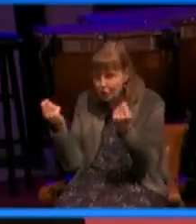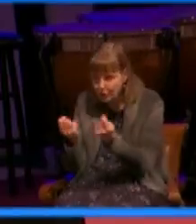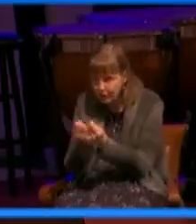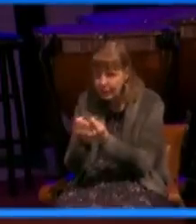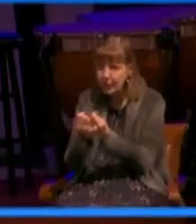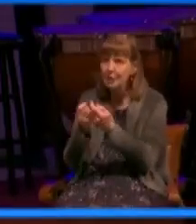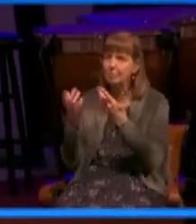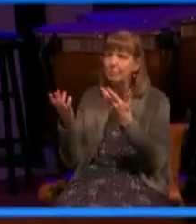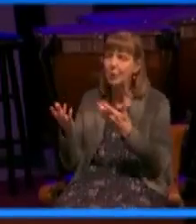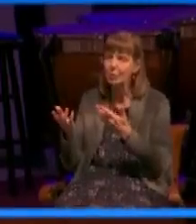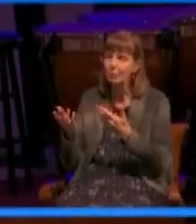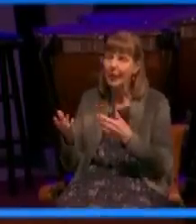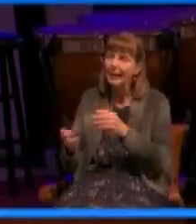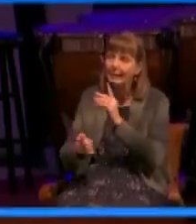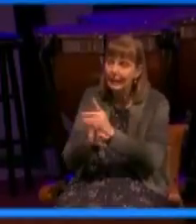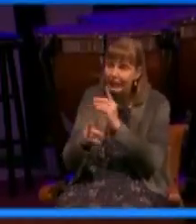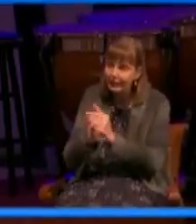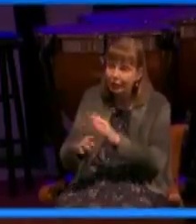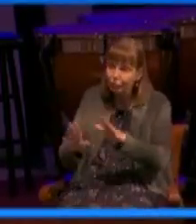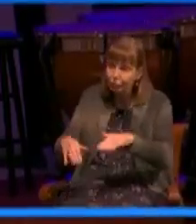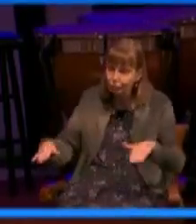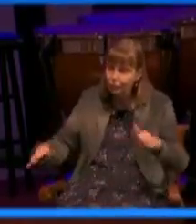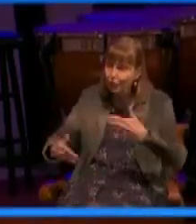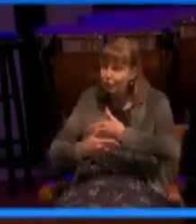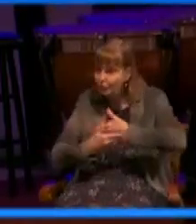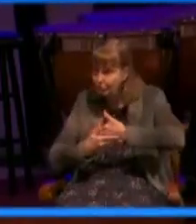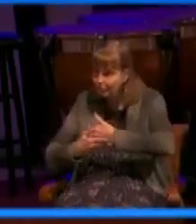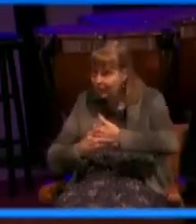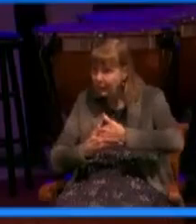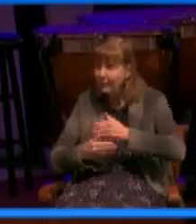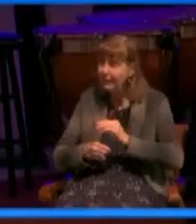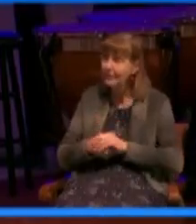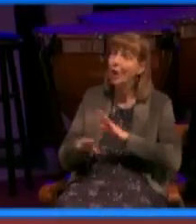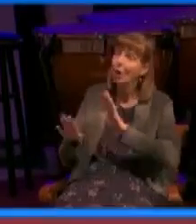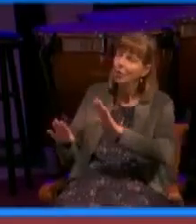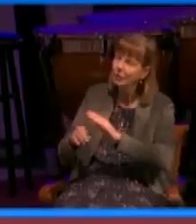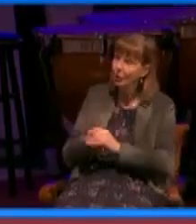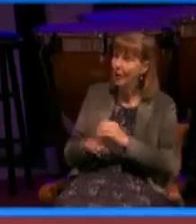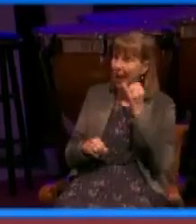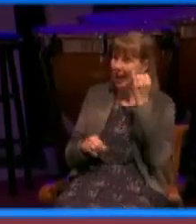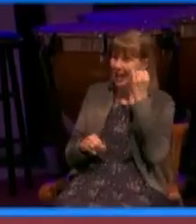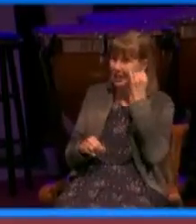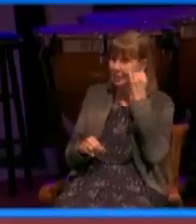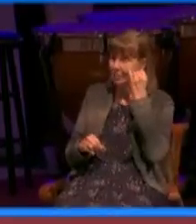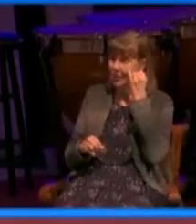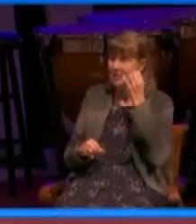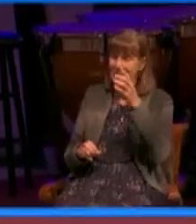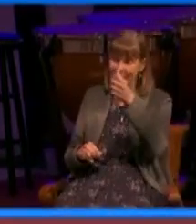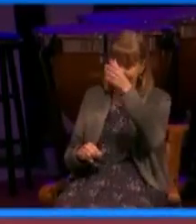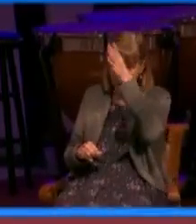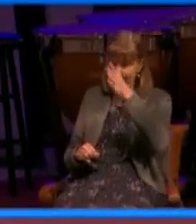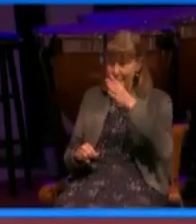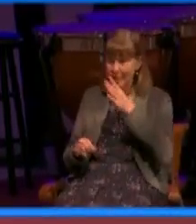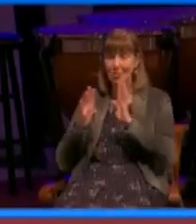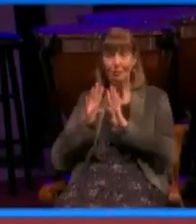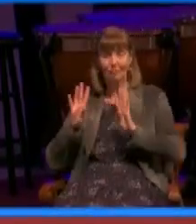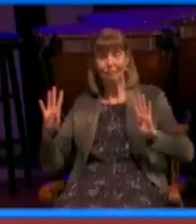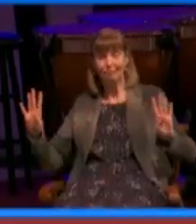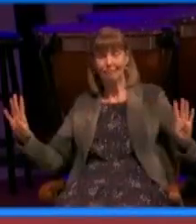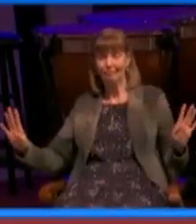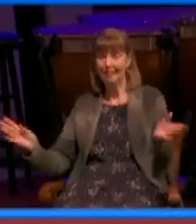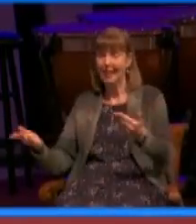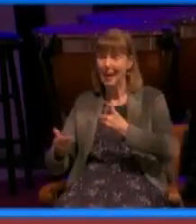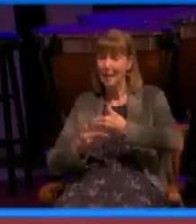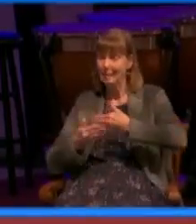Ben? And I, the pastor, pick up baby Ben and say, I really like that name, but from here on, you're going to be called Samuel. Now, I think those parents